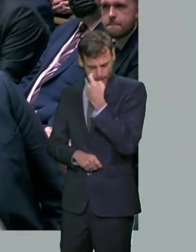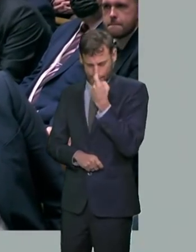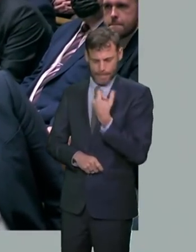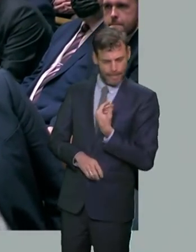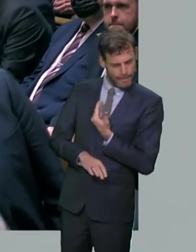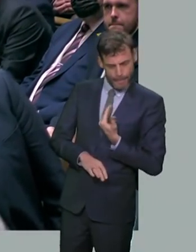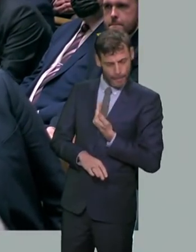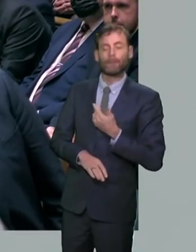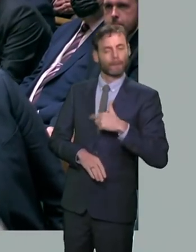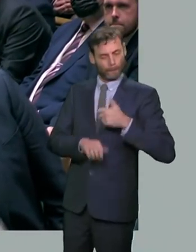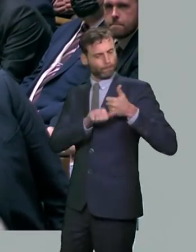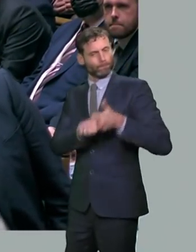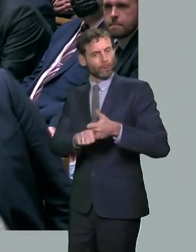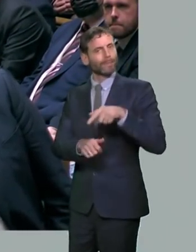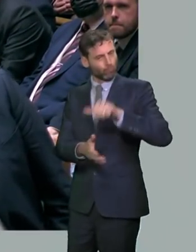I took a decision that